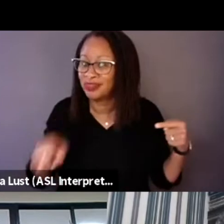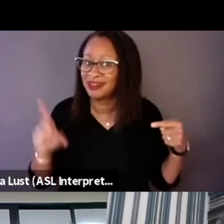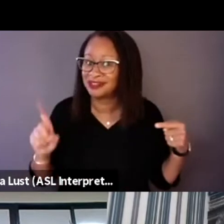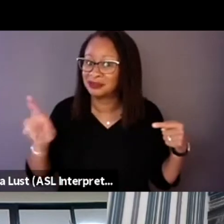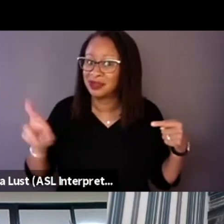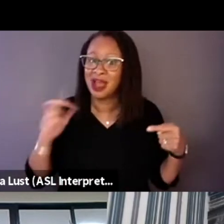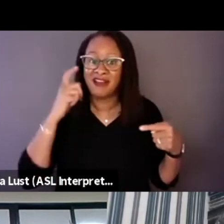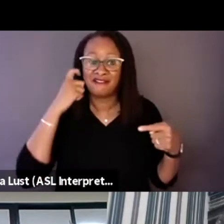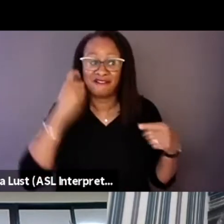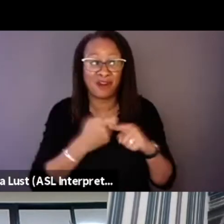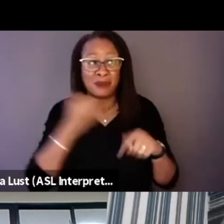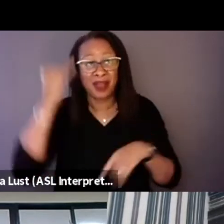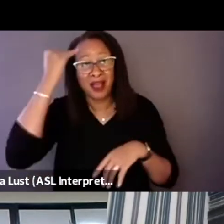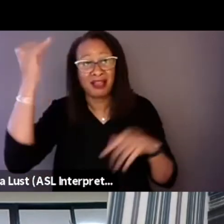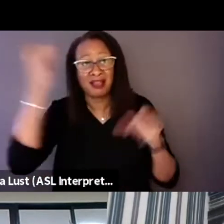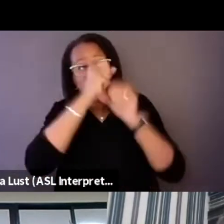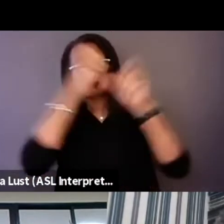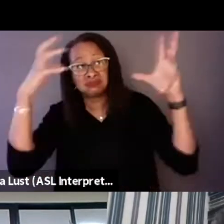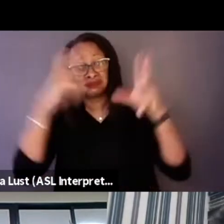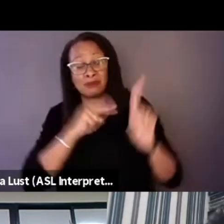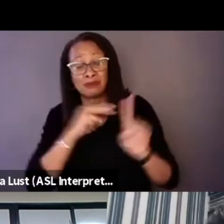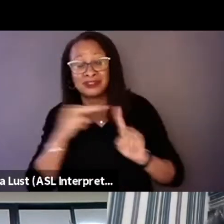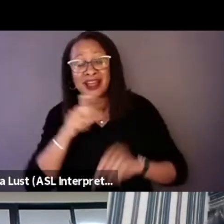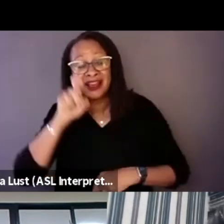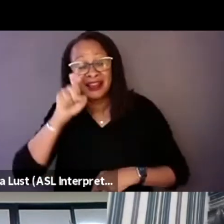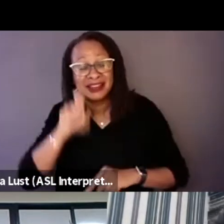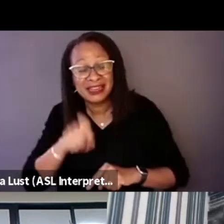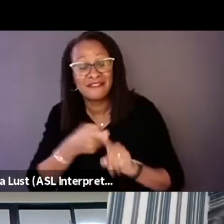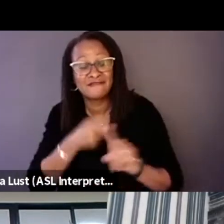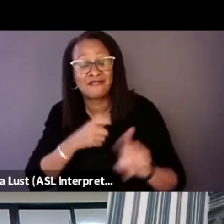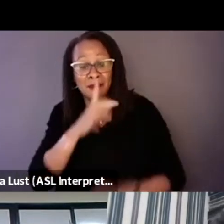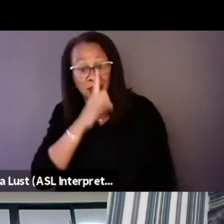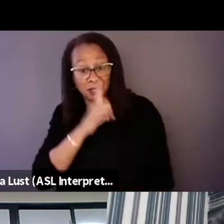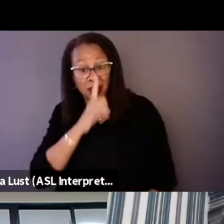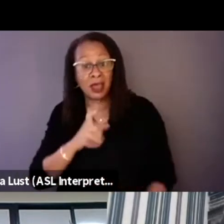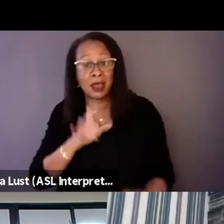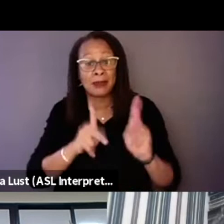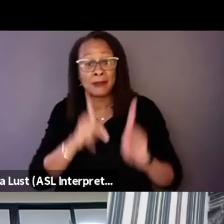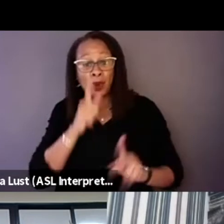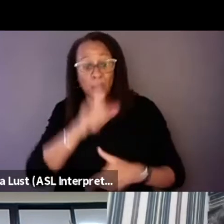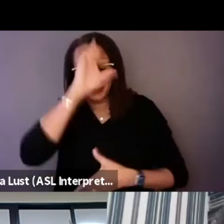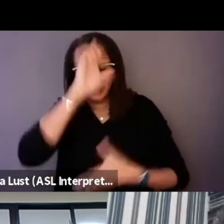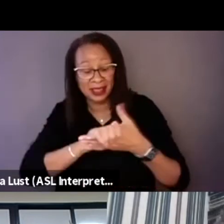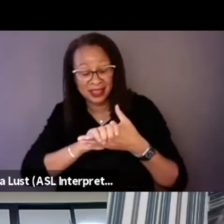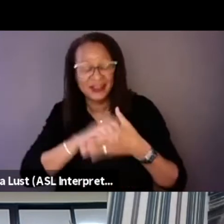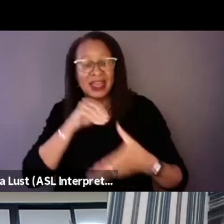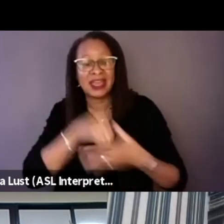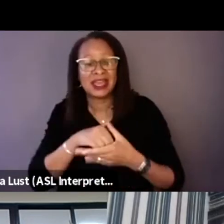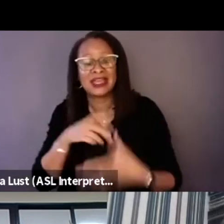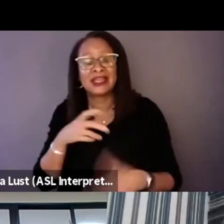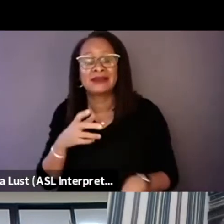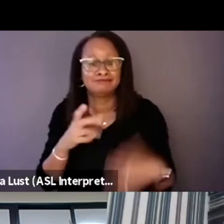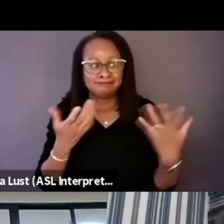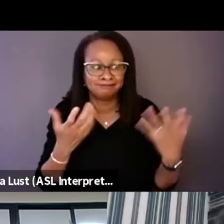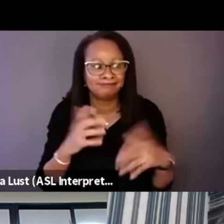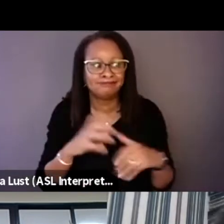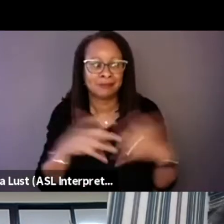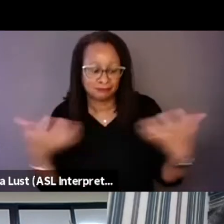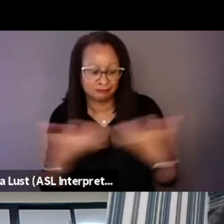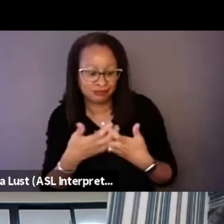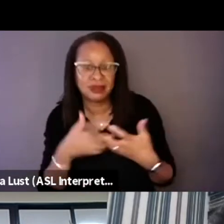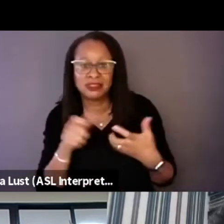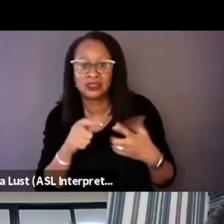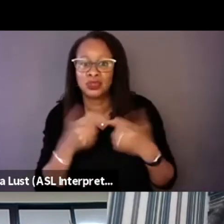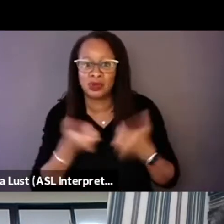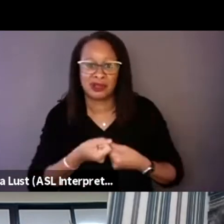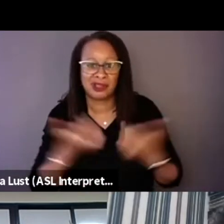ideological perspective, there is a need from the elites and those who believe in pigmentocracy to really do away with any